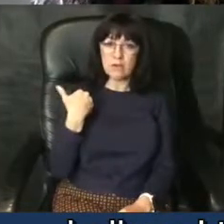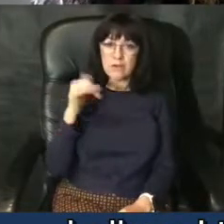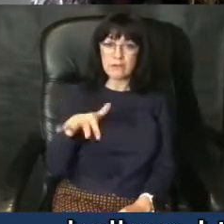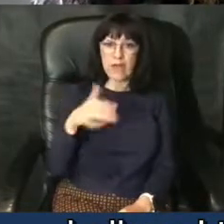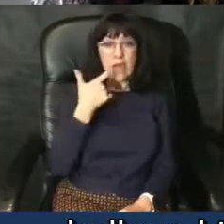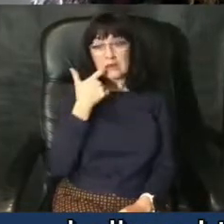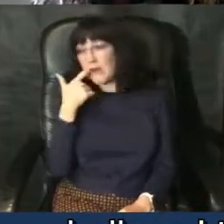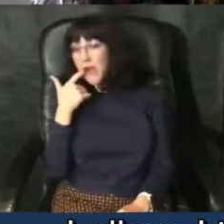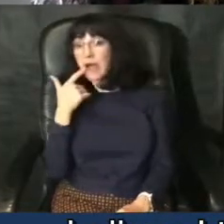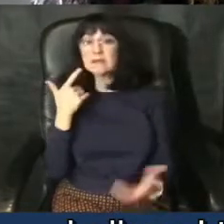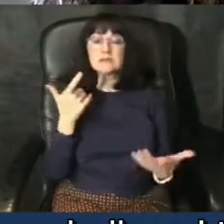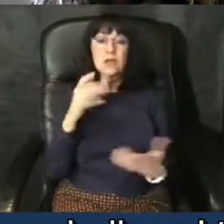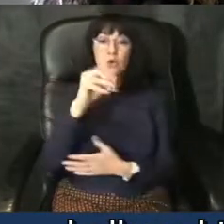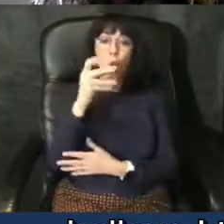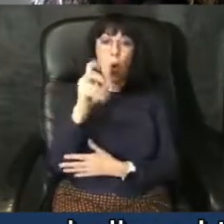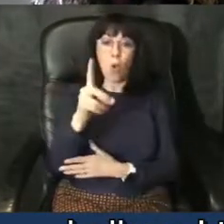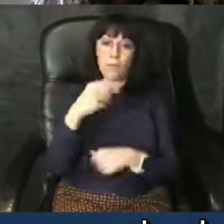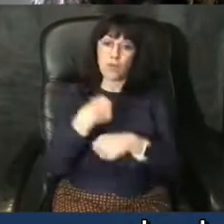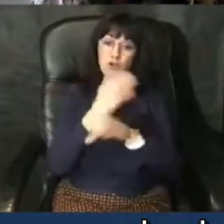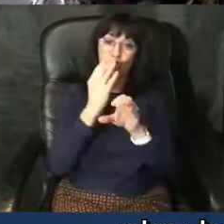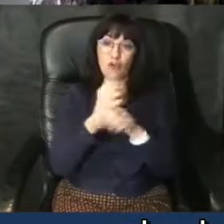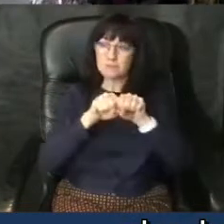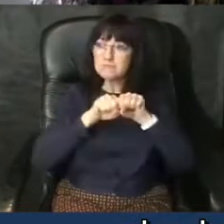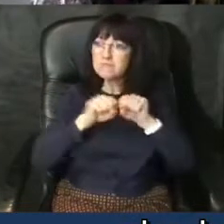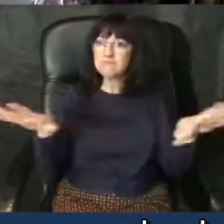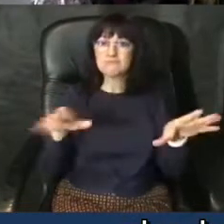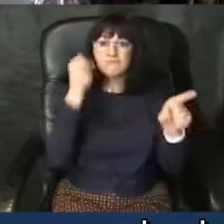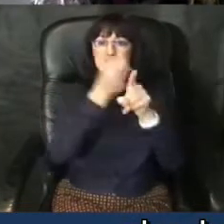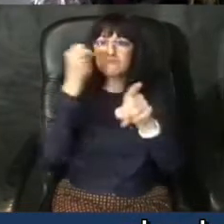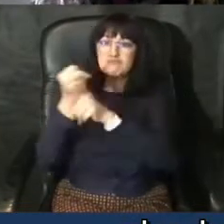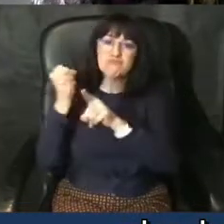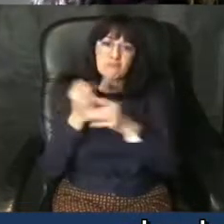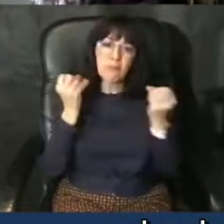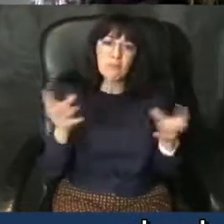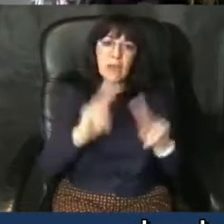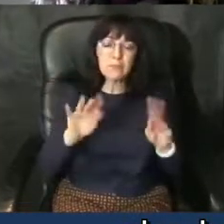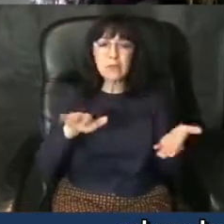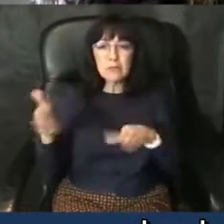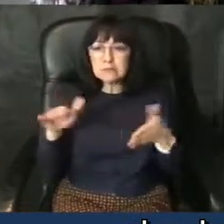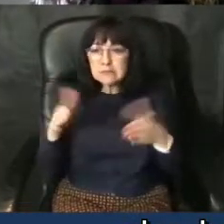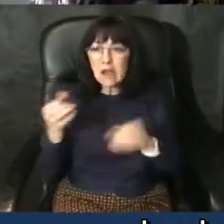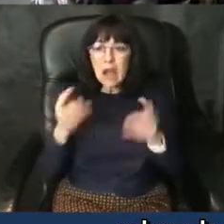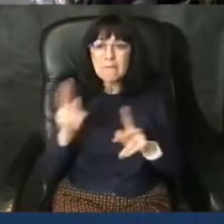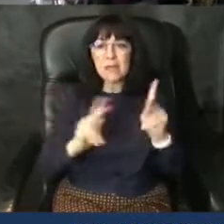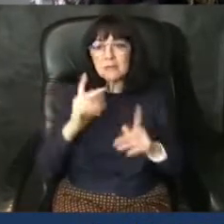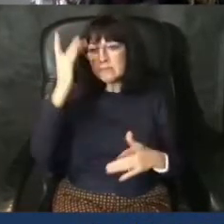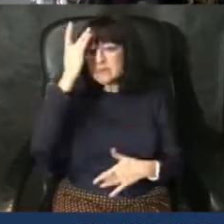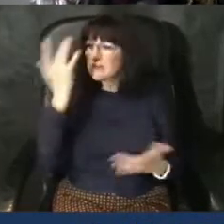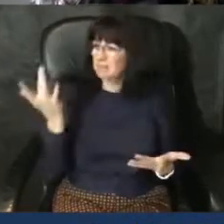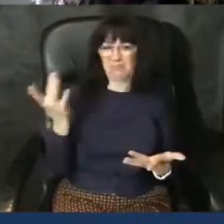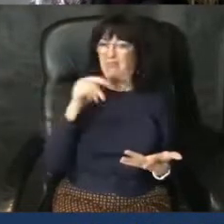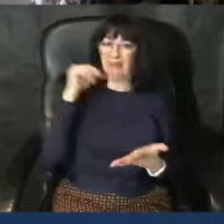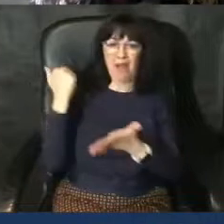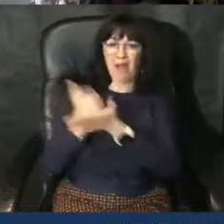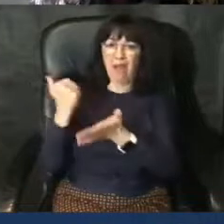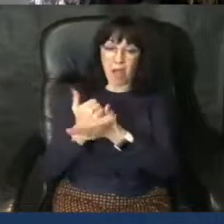there's a lot of social factors that come into play here. Again, it's a misunderstanding. And as most of us